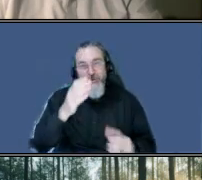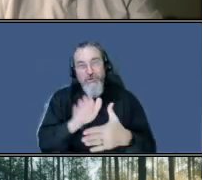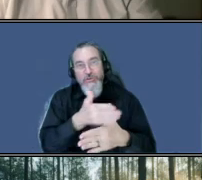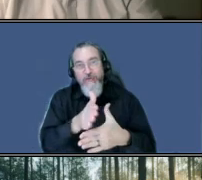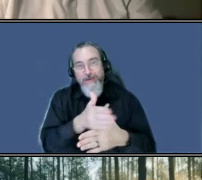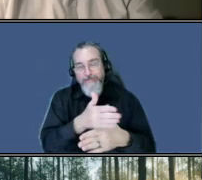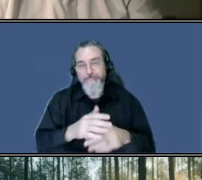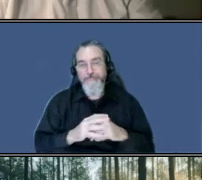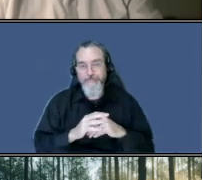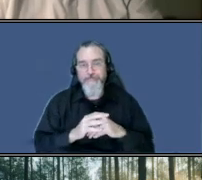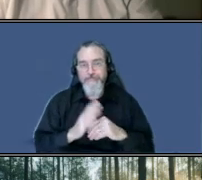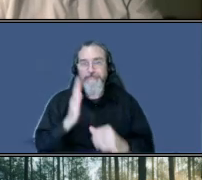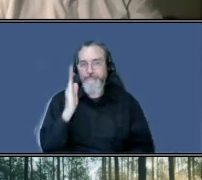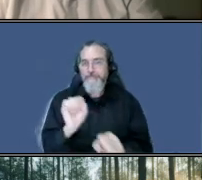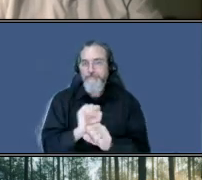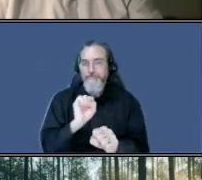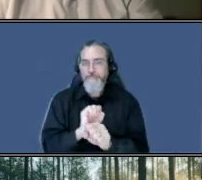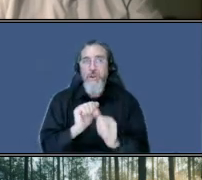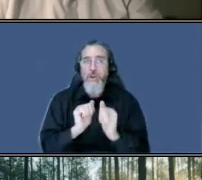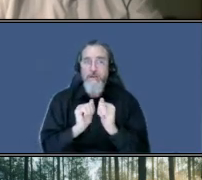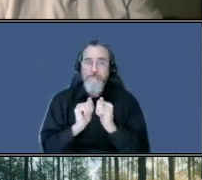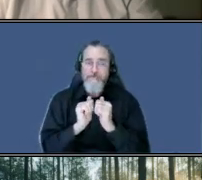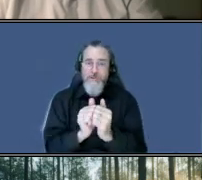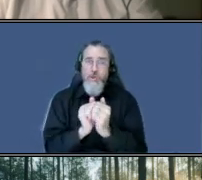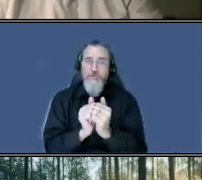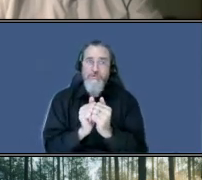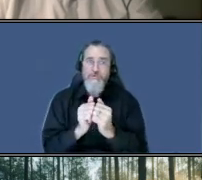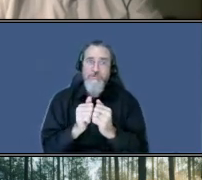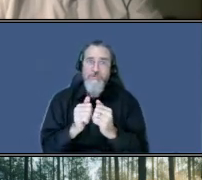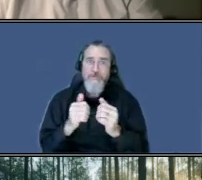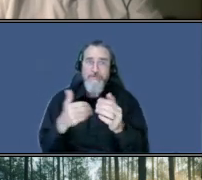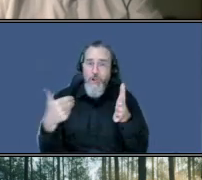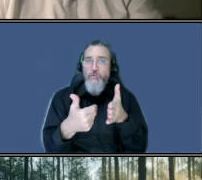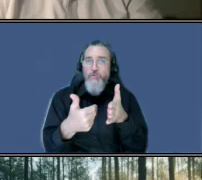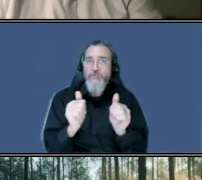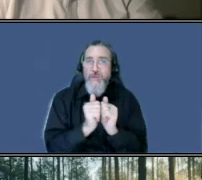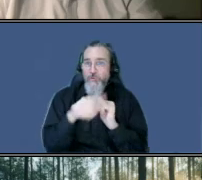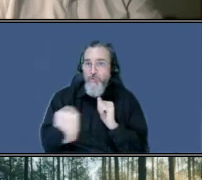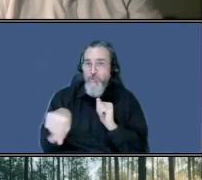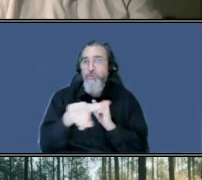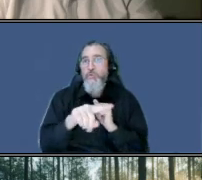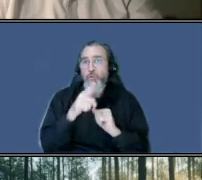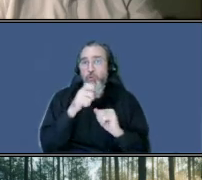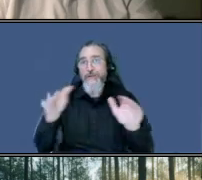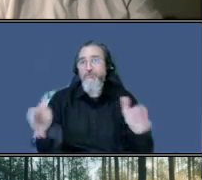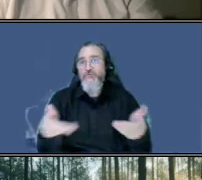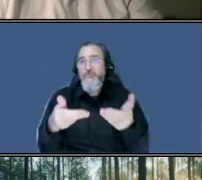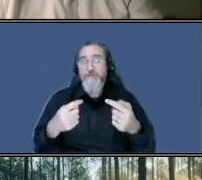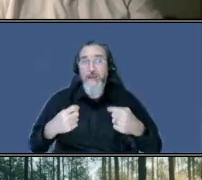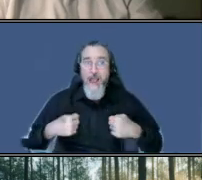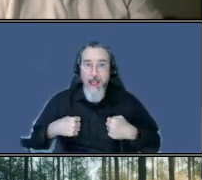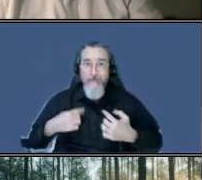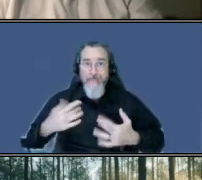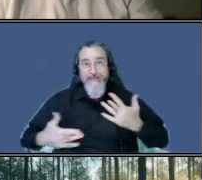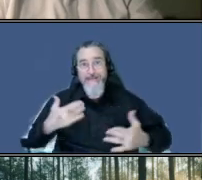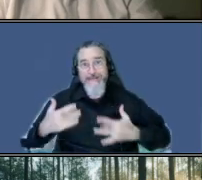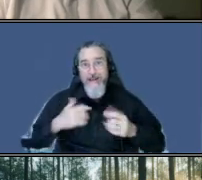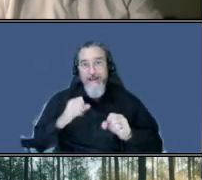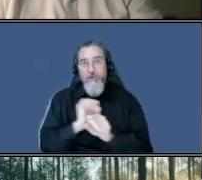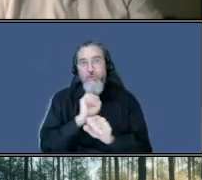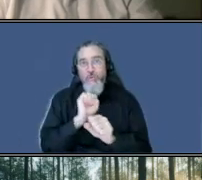working closely with everyone introducing themselves right now. But for me, what I'm excited about is working with you, because I've